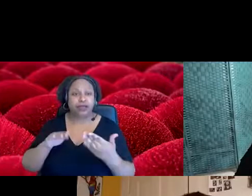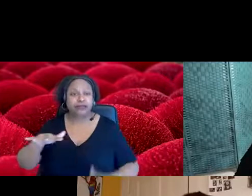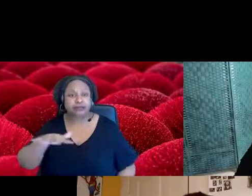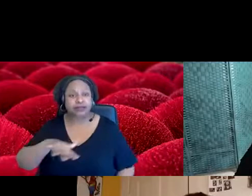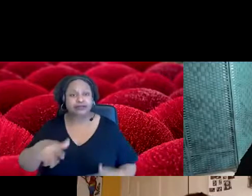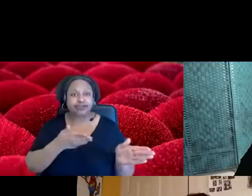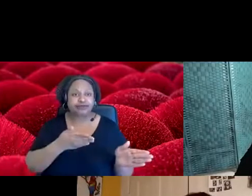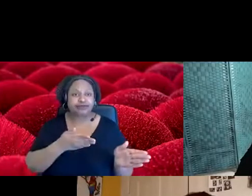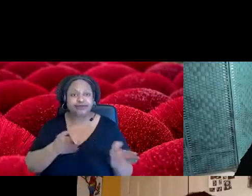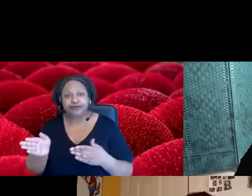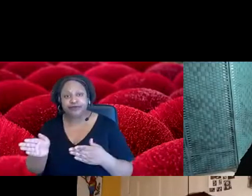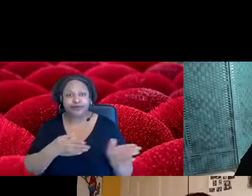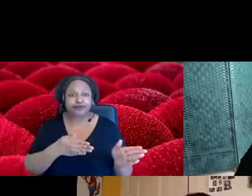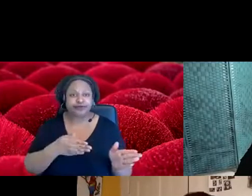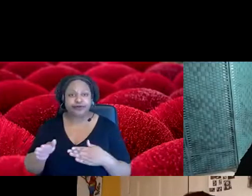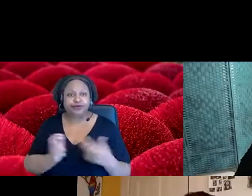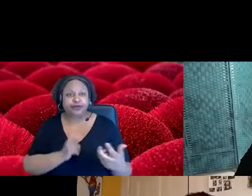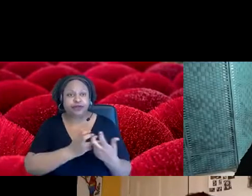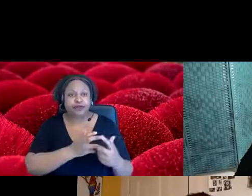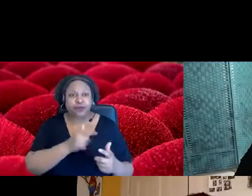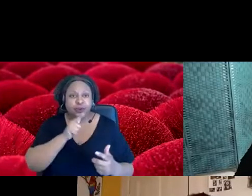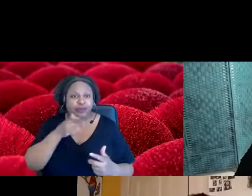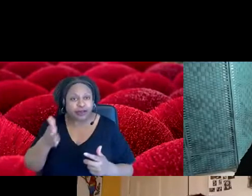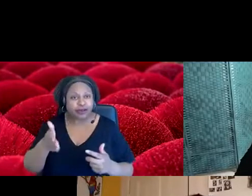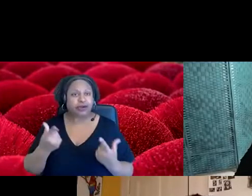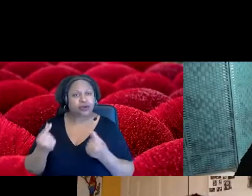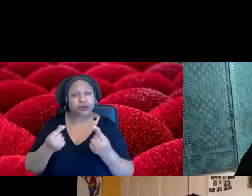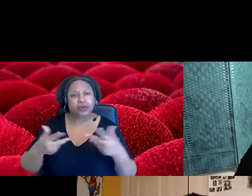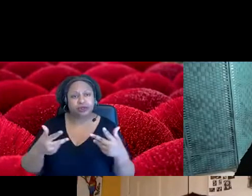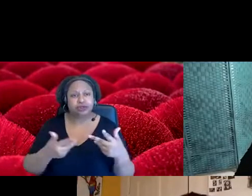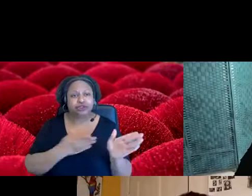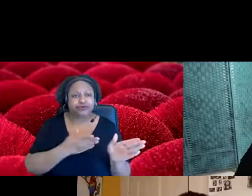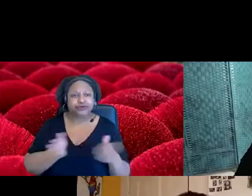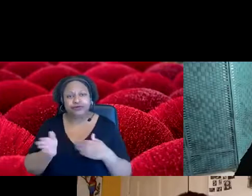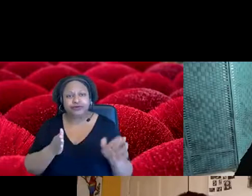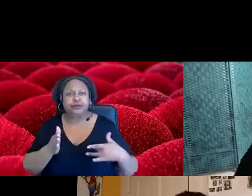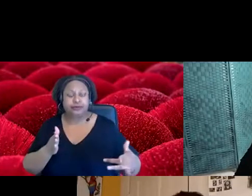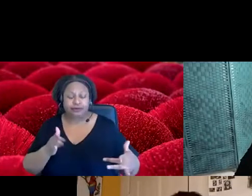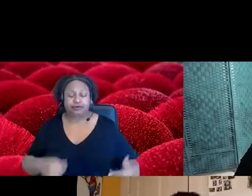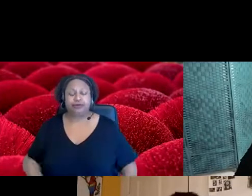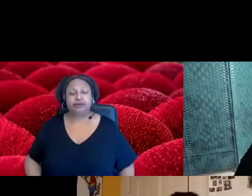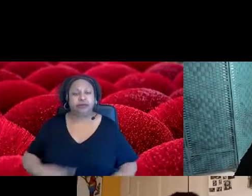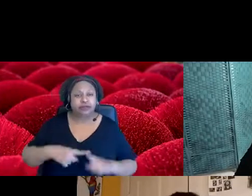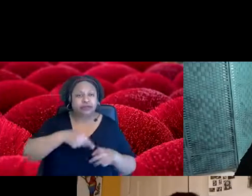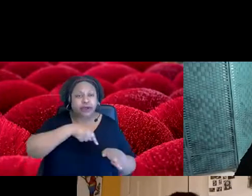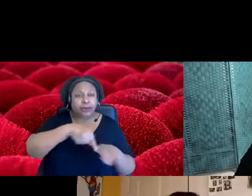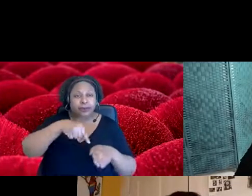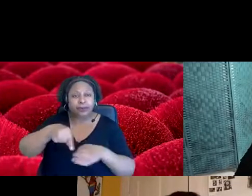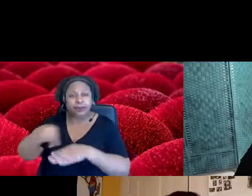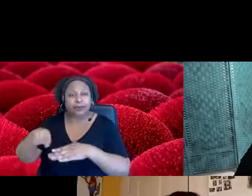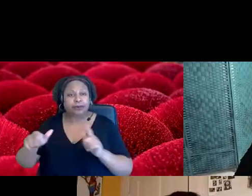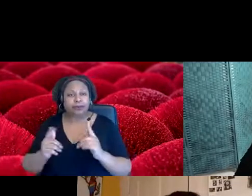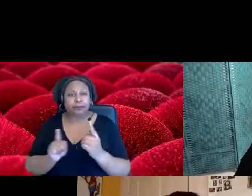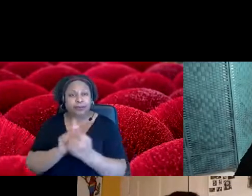shifted depending on who was in there and what they were doing, and many different disciplines and people colliding all the